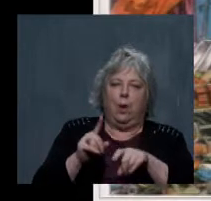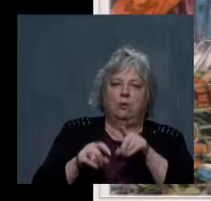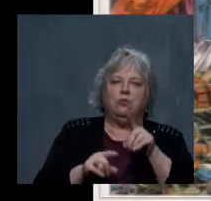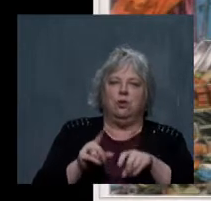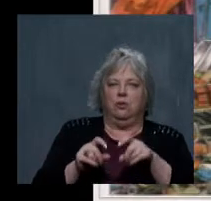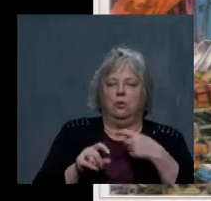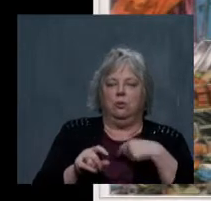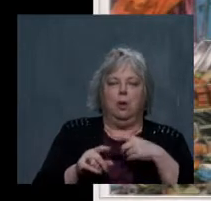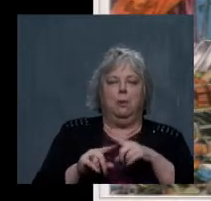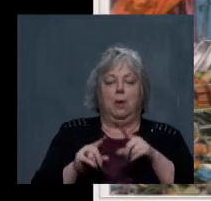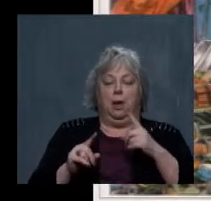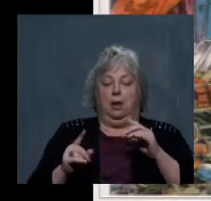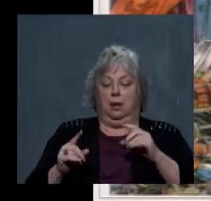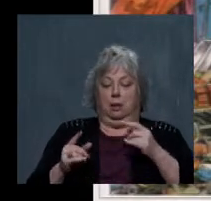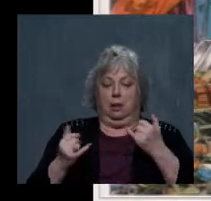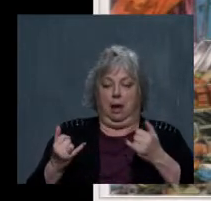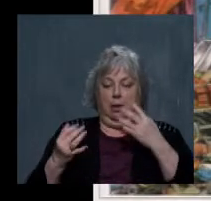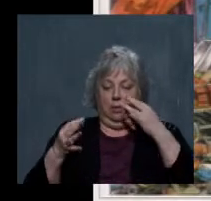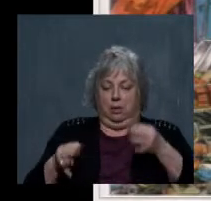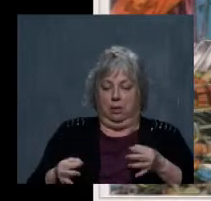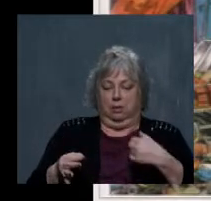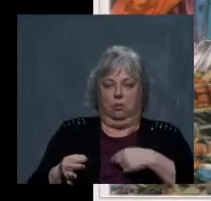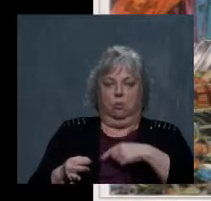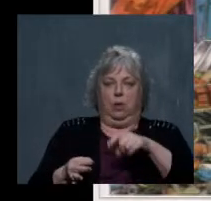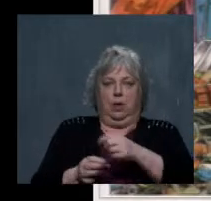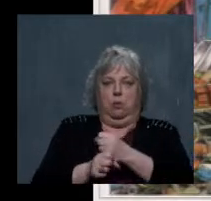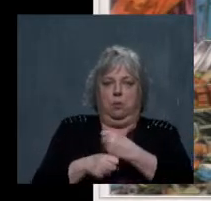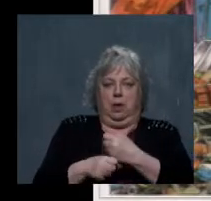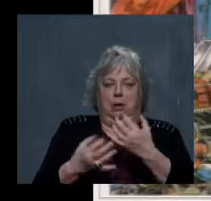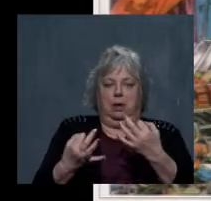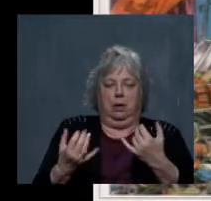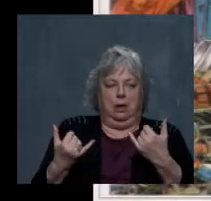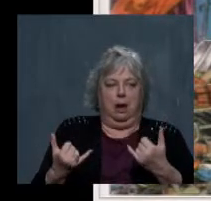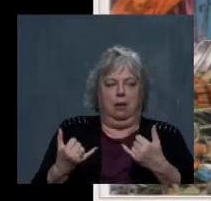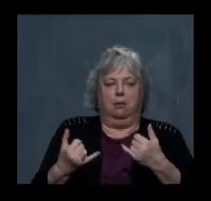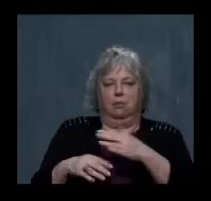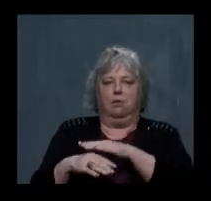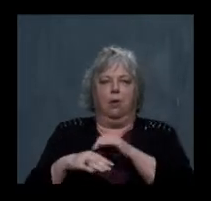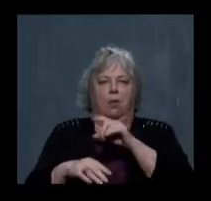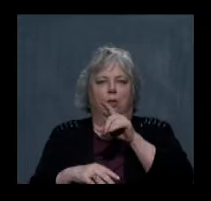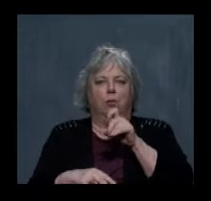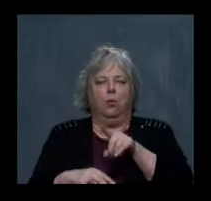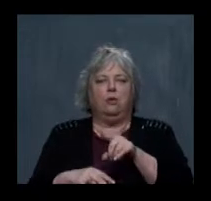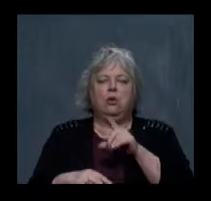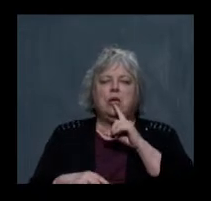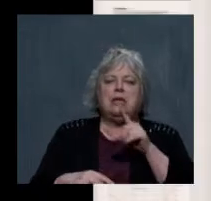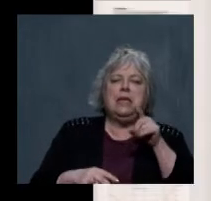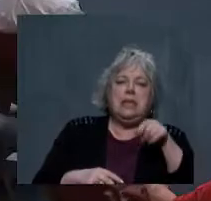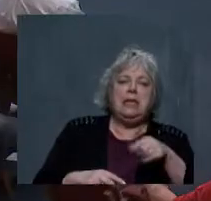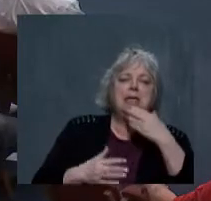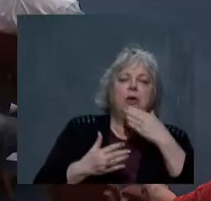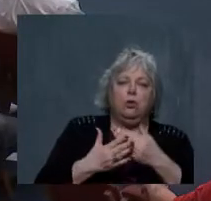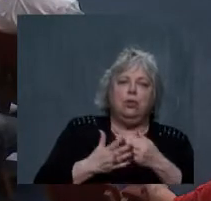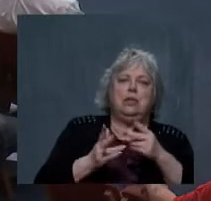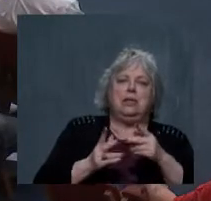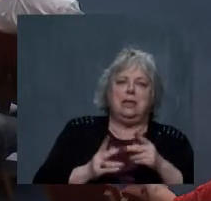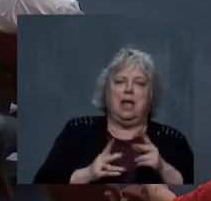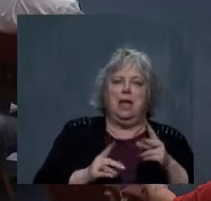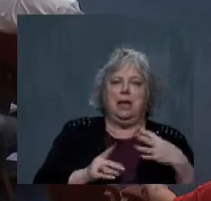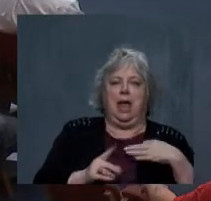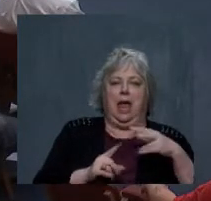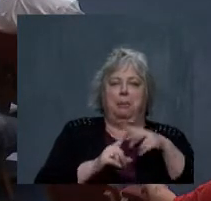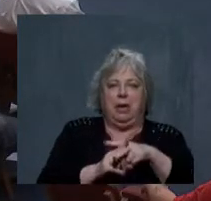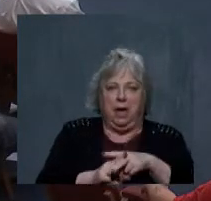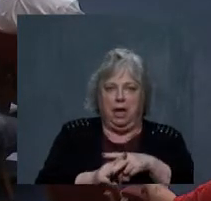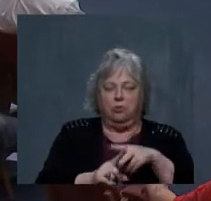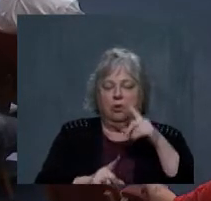But the decision we now will come to, now that the question has been called, is this a good site application for